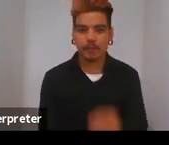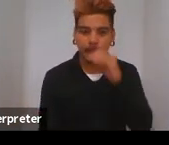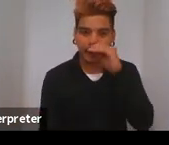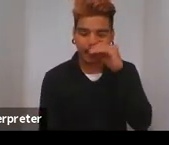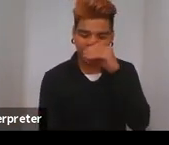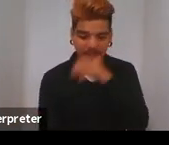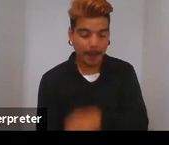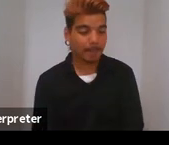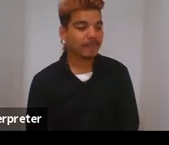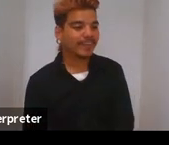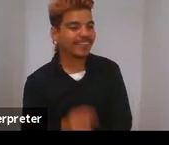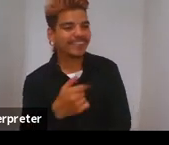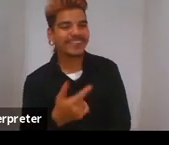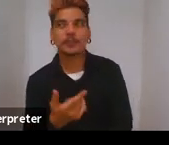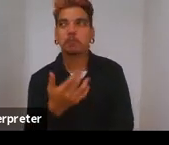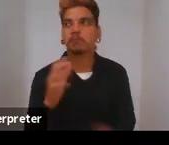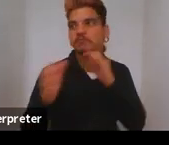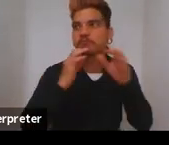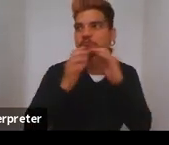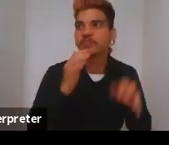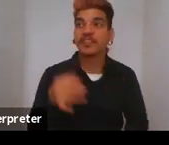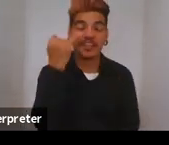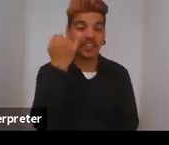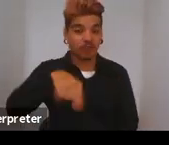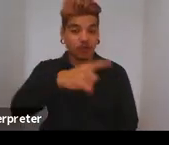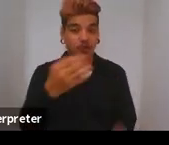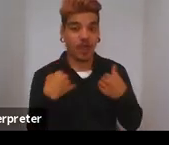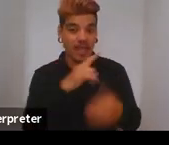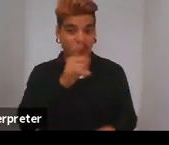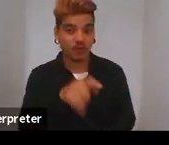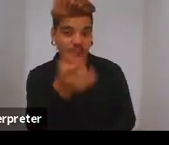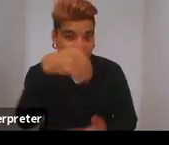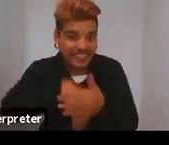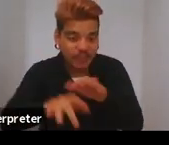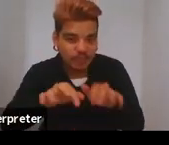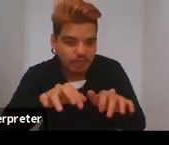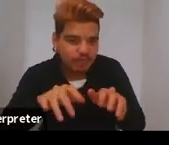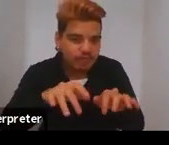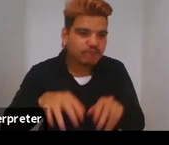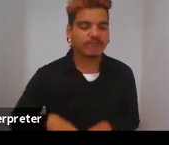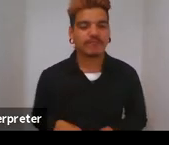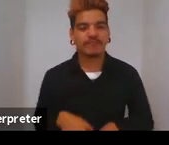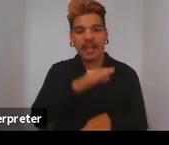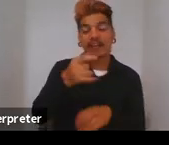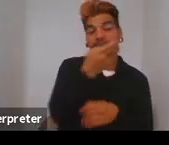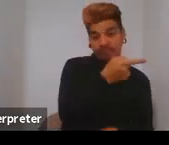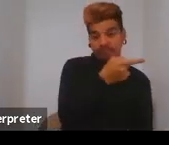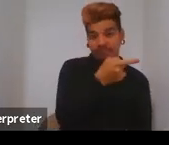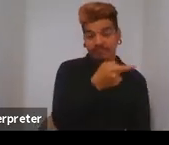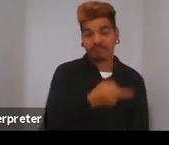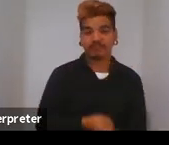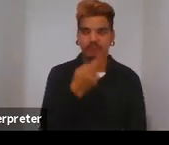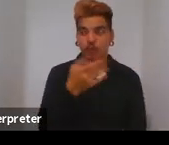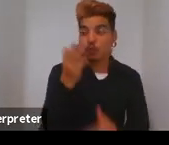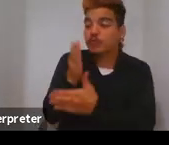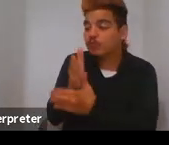And Shelby's really good at interrupting me. So if you have a question, you've got to get in there, put it in the chat, and Shelby will interrupt me